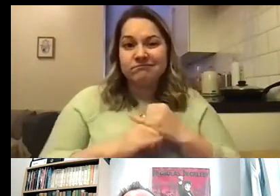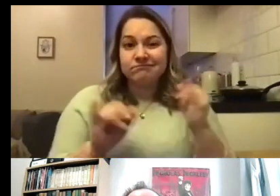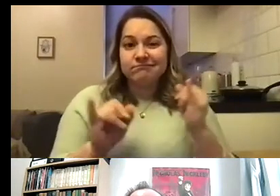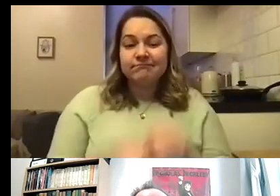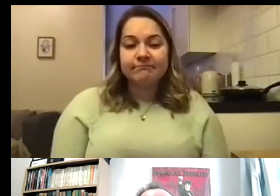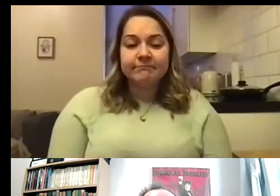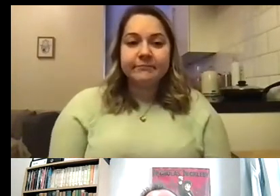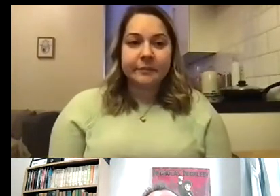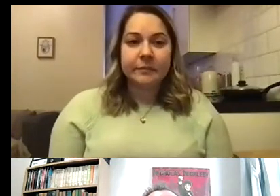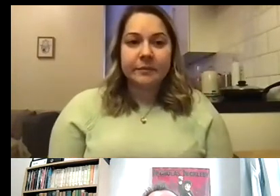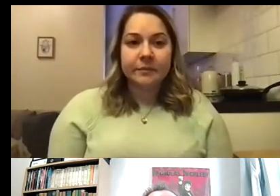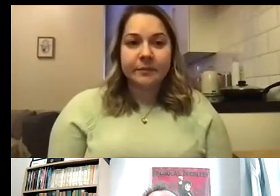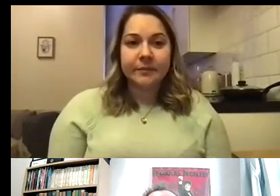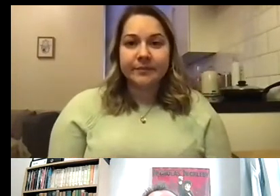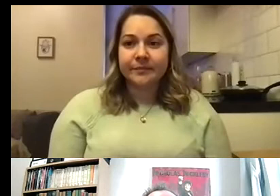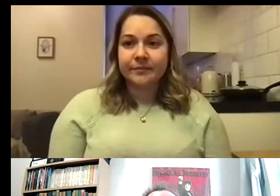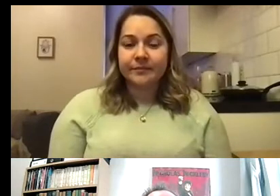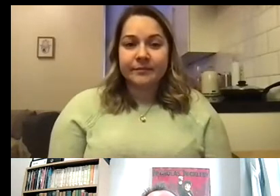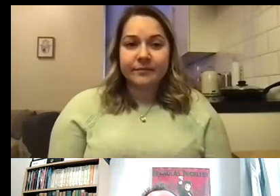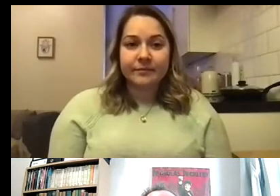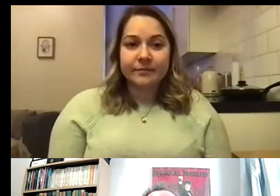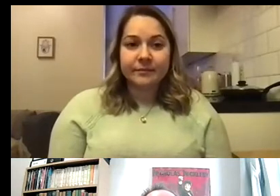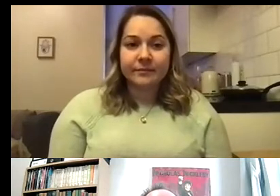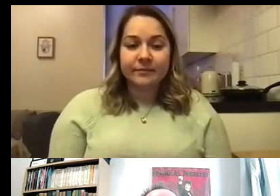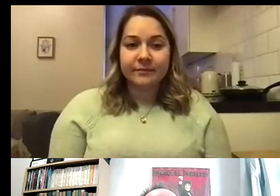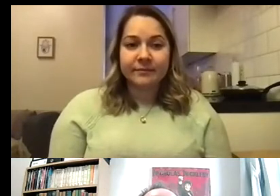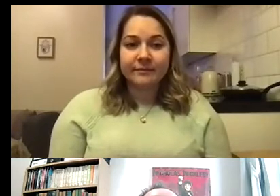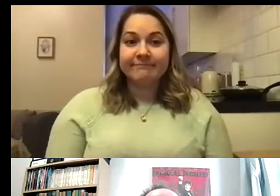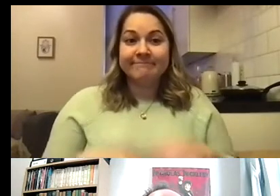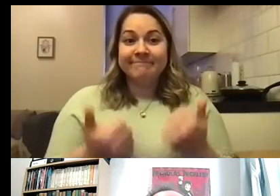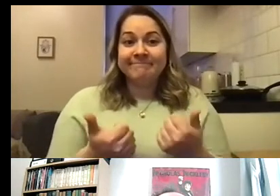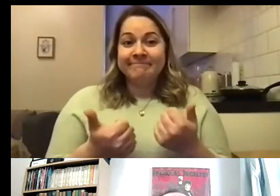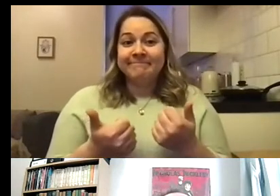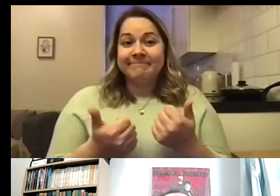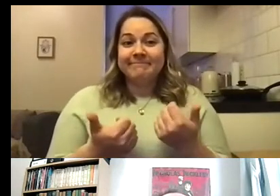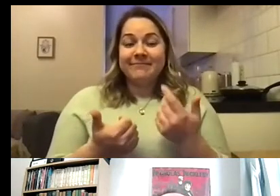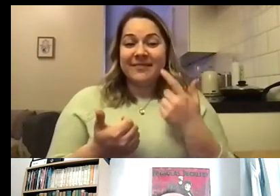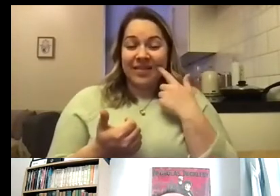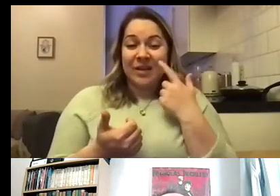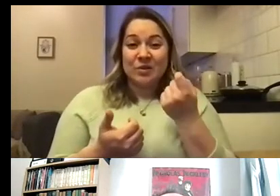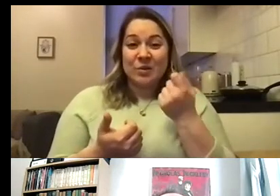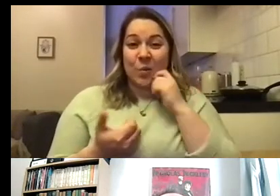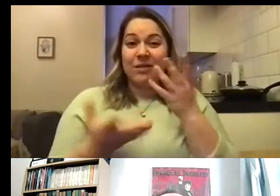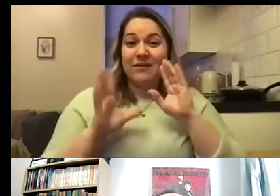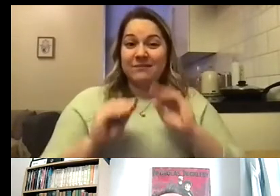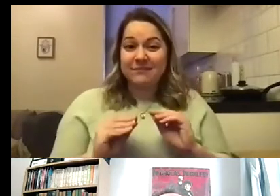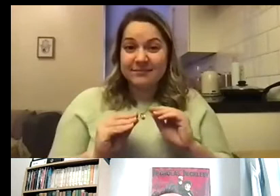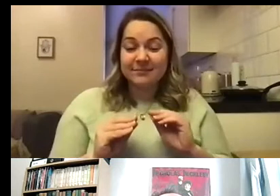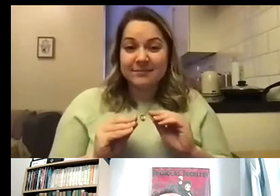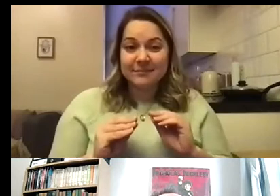Absolutely. Well, I mean, what a note to bring things to a close on. I hope that